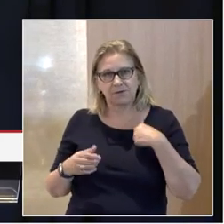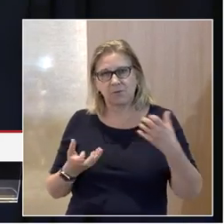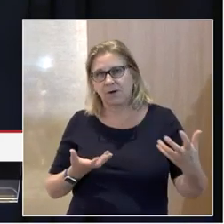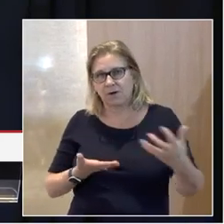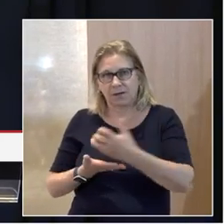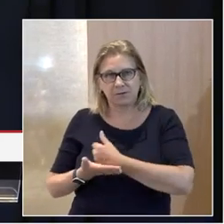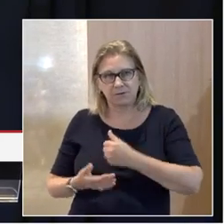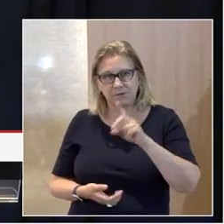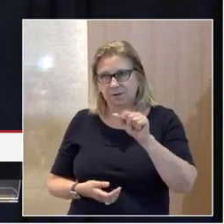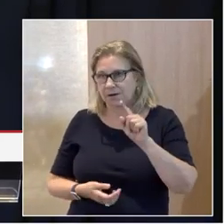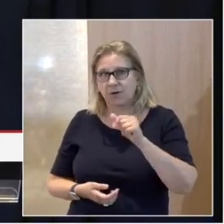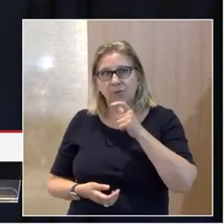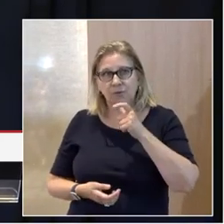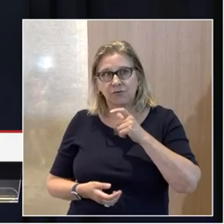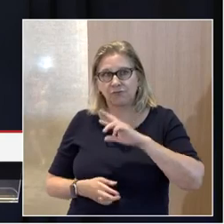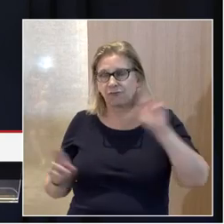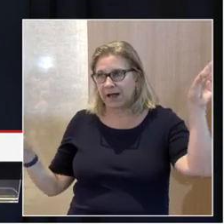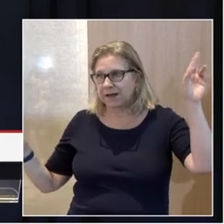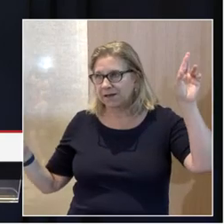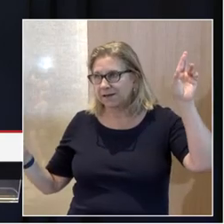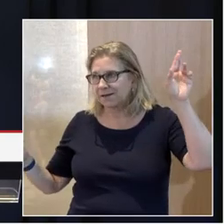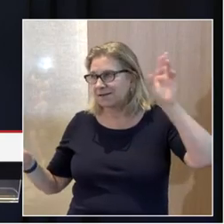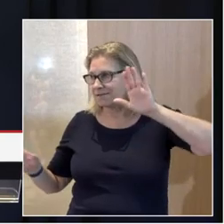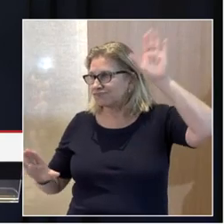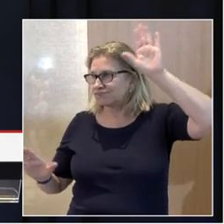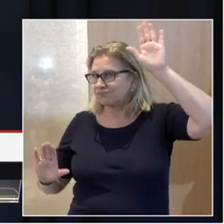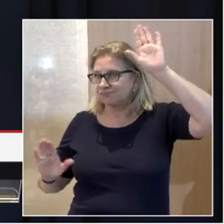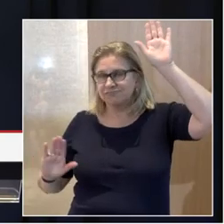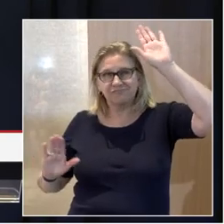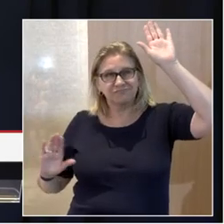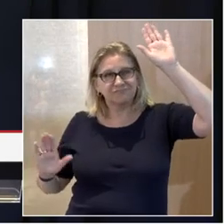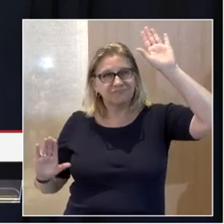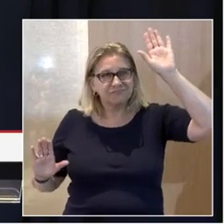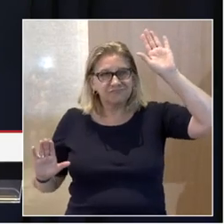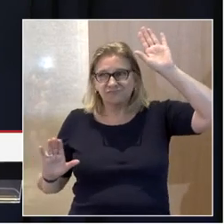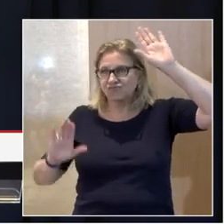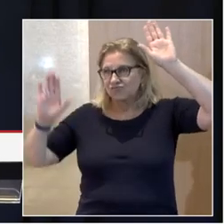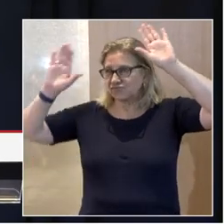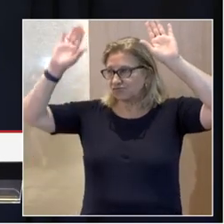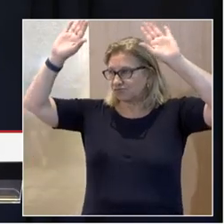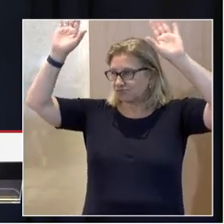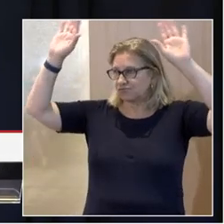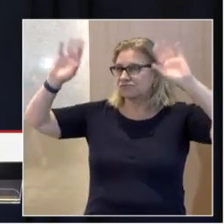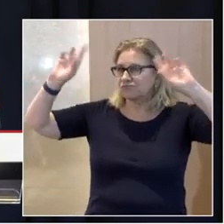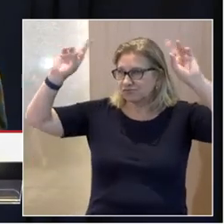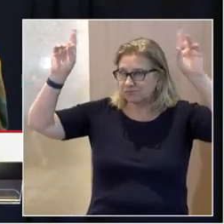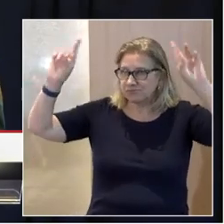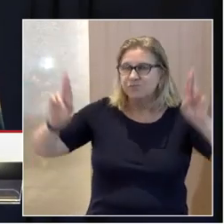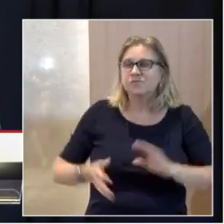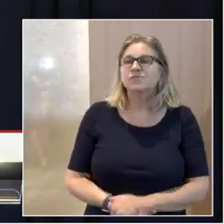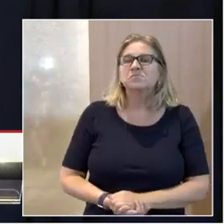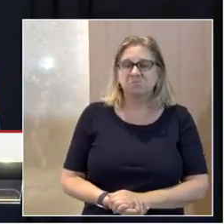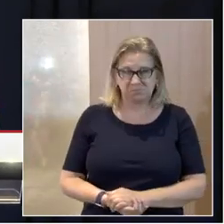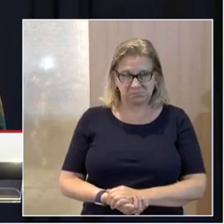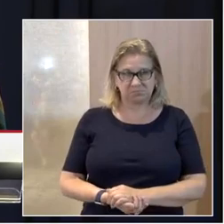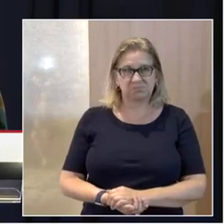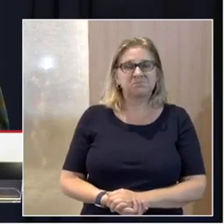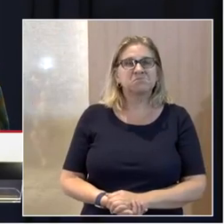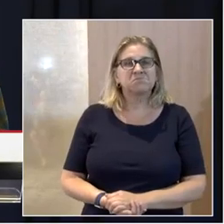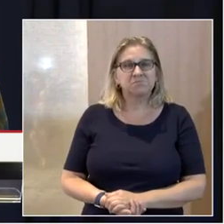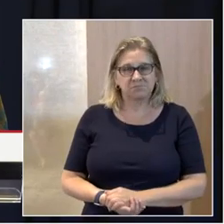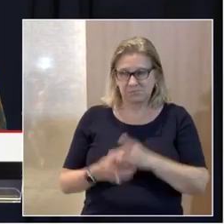ready. I'd like to see more hands. Okay, readiness. All right, we're going to